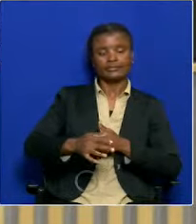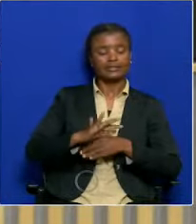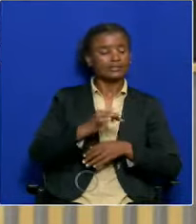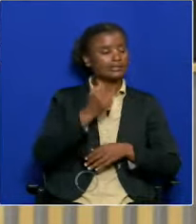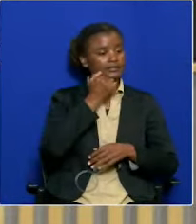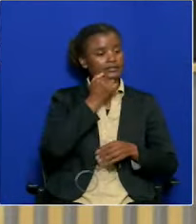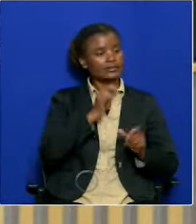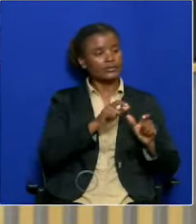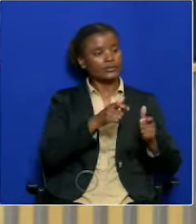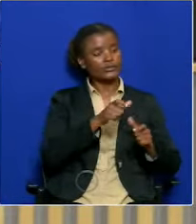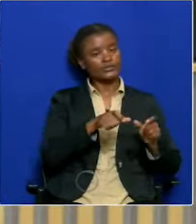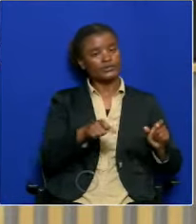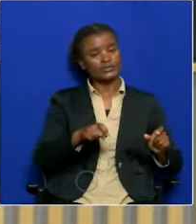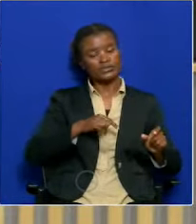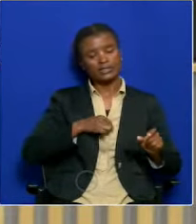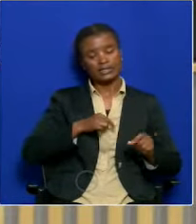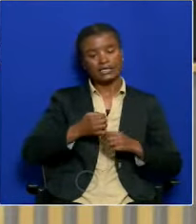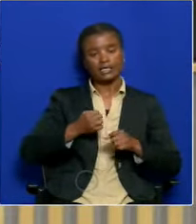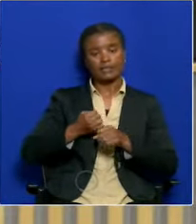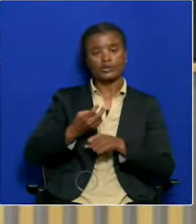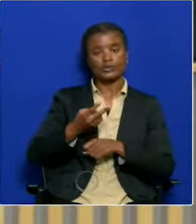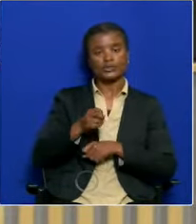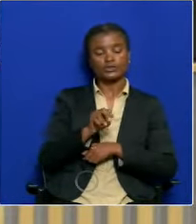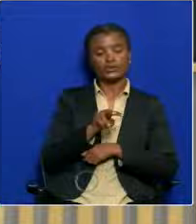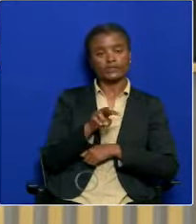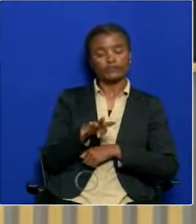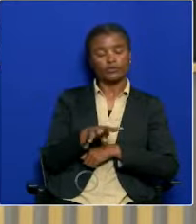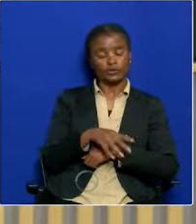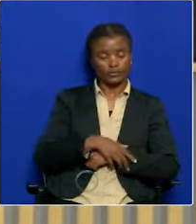is in 2024.